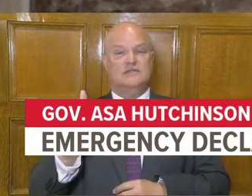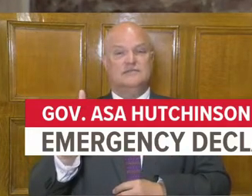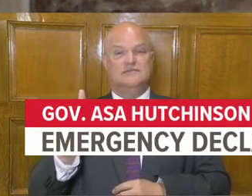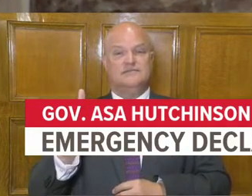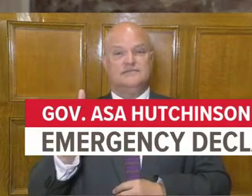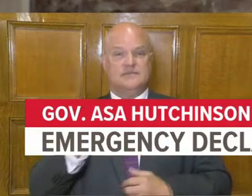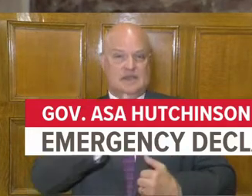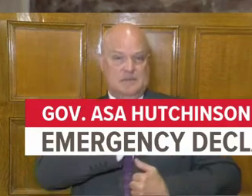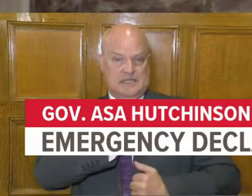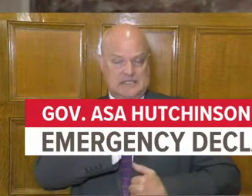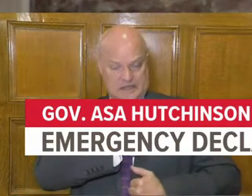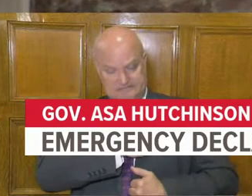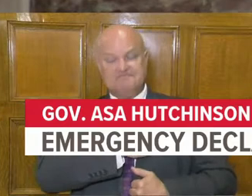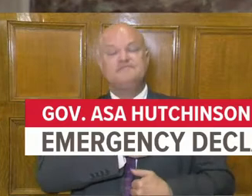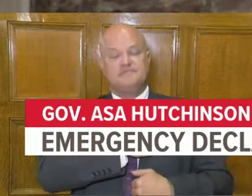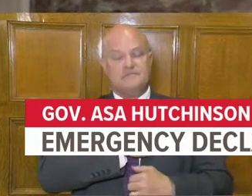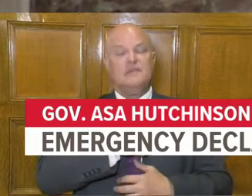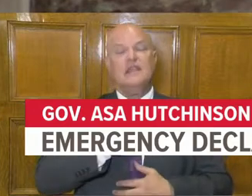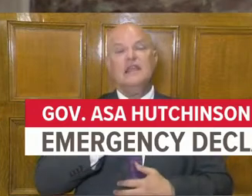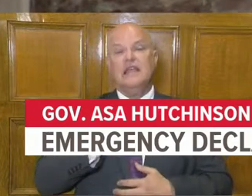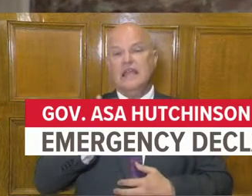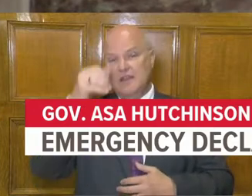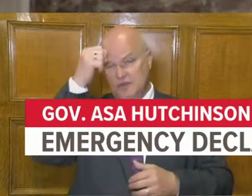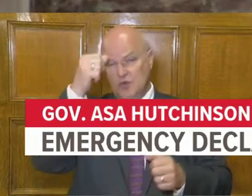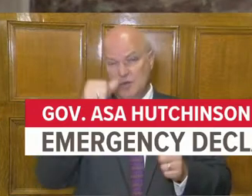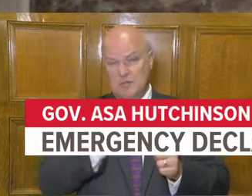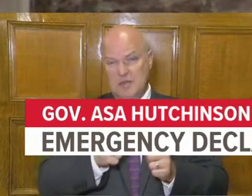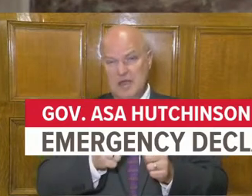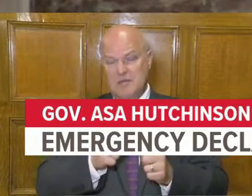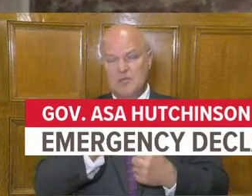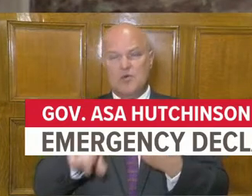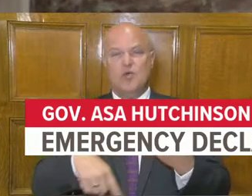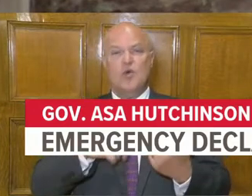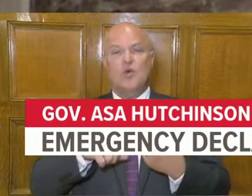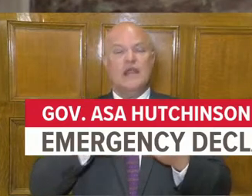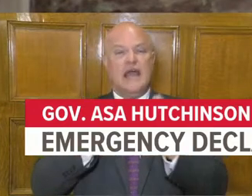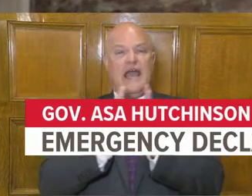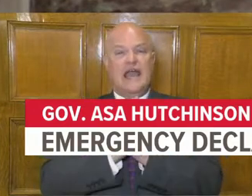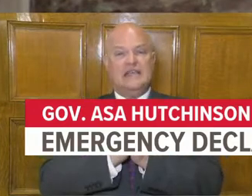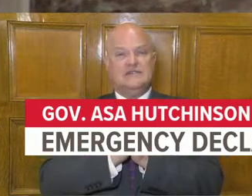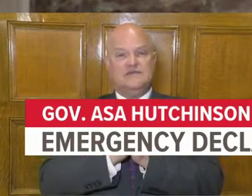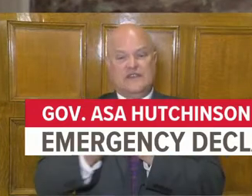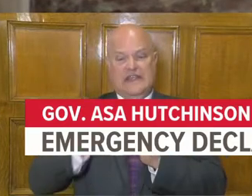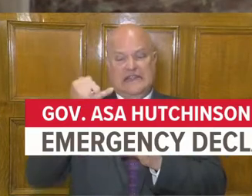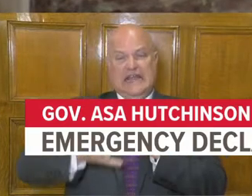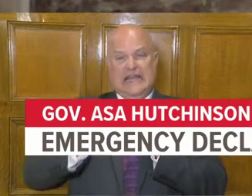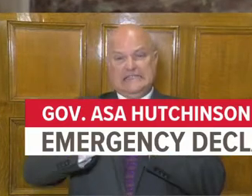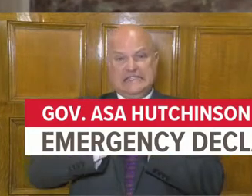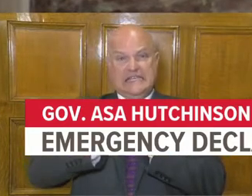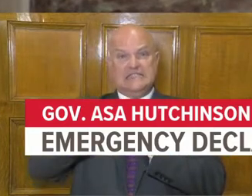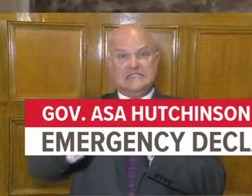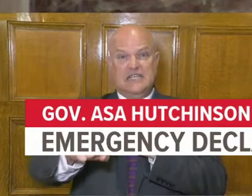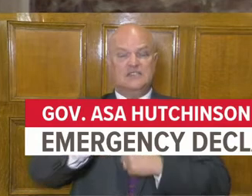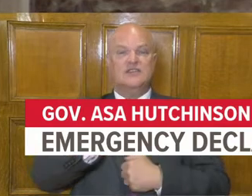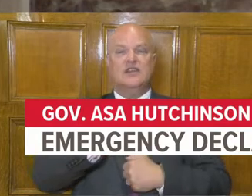military. If you remember, whenever I asked for the last extension